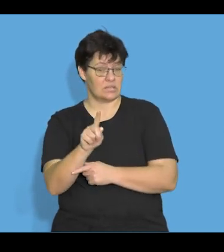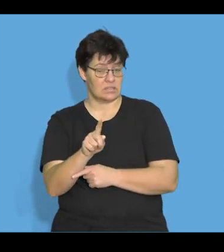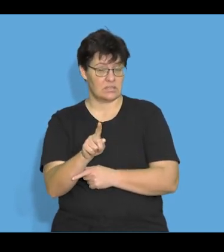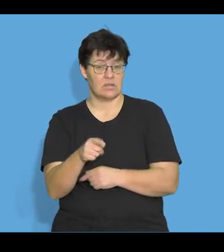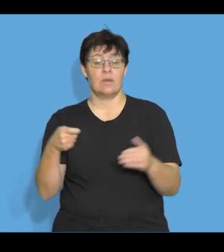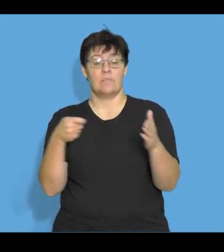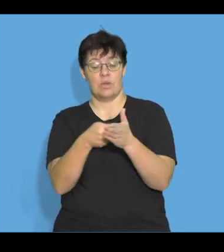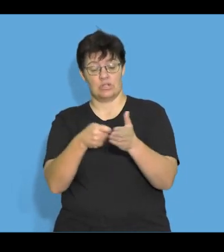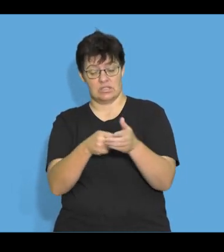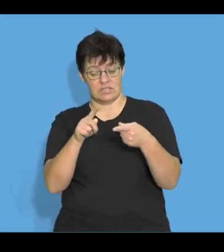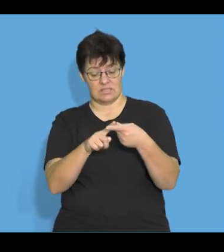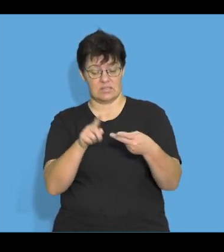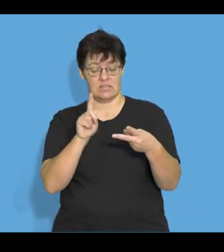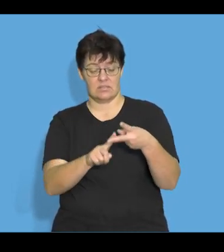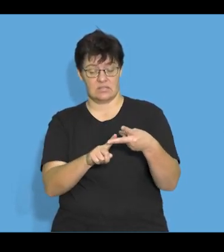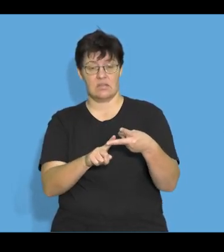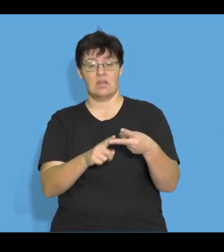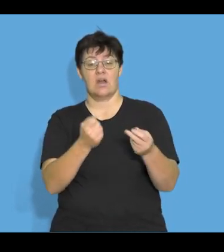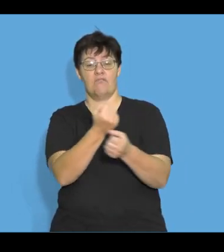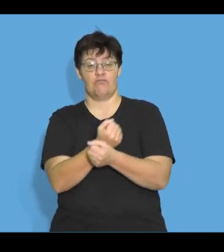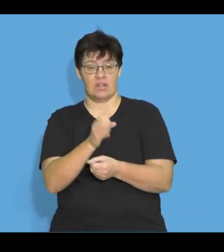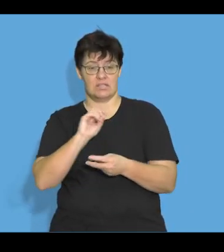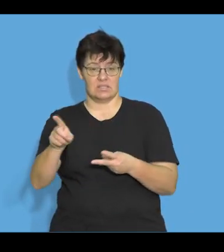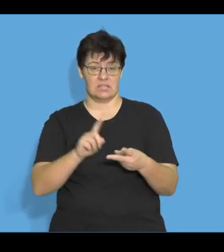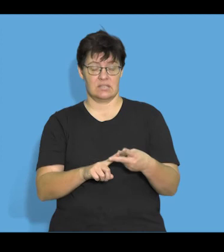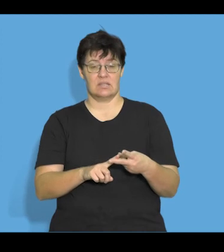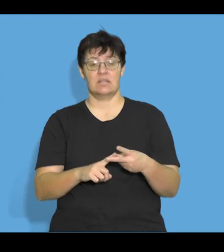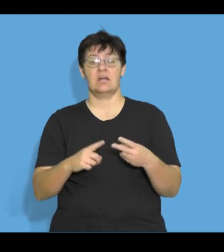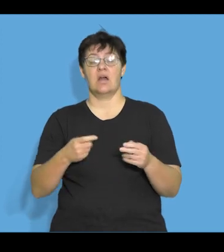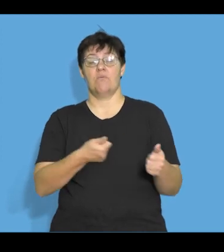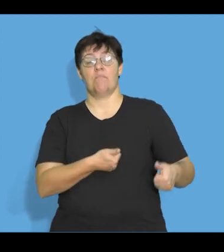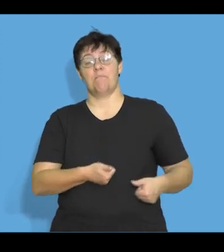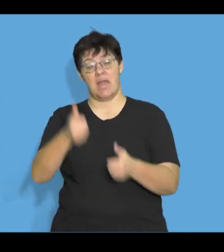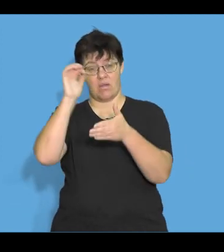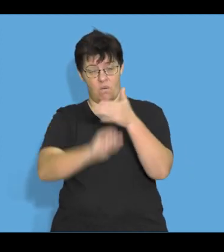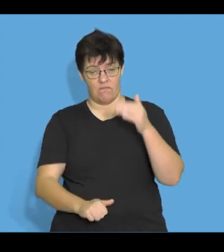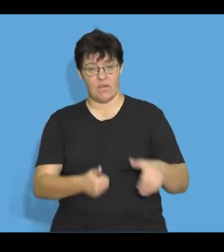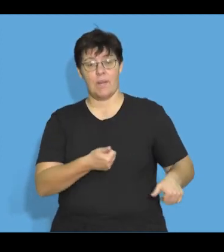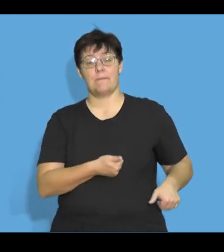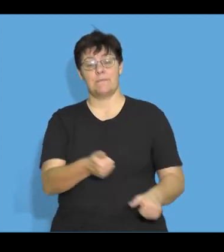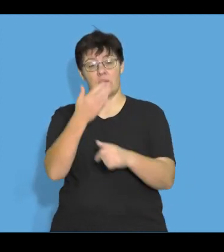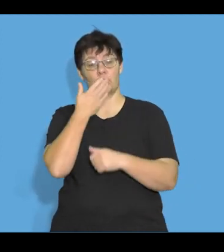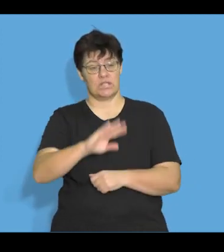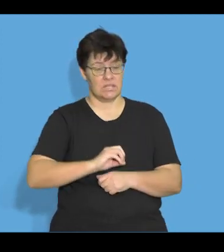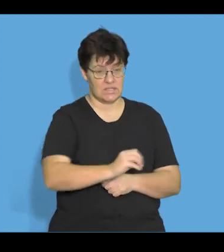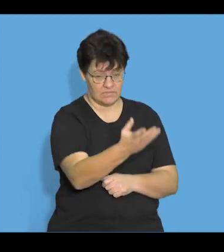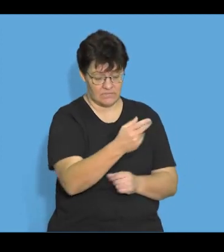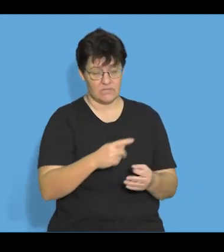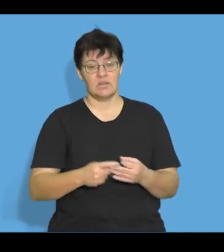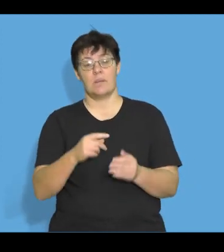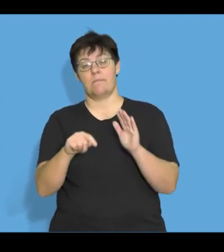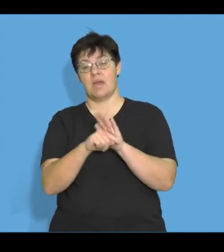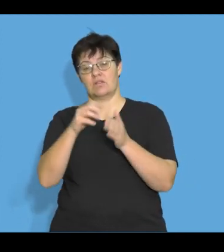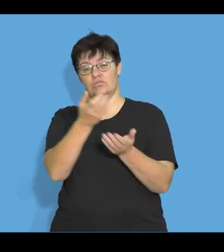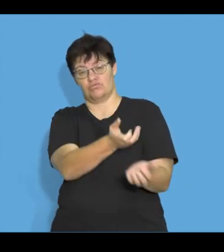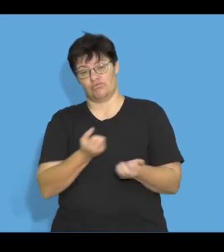purchases, add your freight, minus your return, minus your donations, minus your drawings.